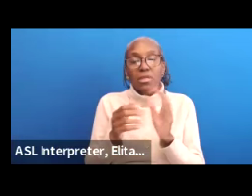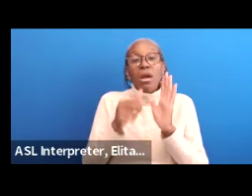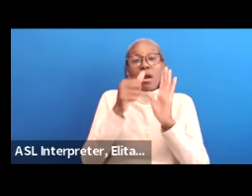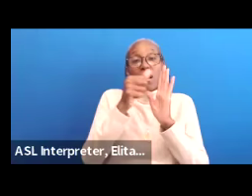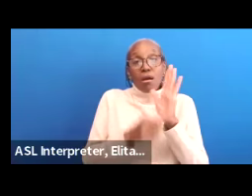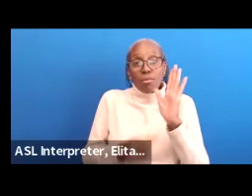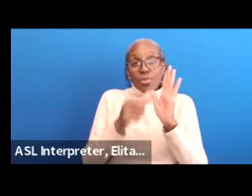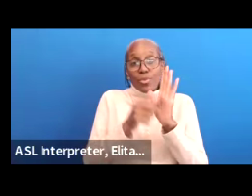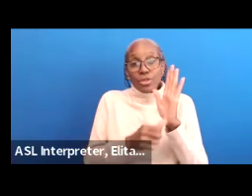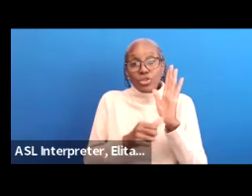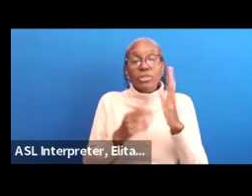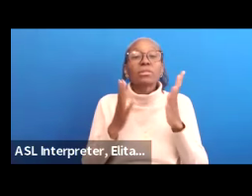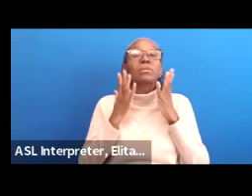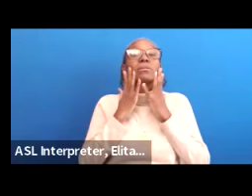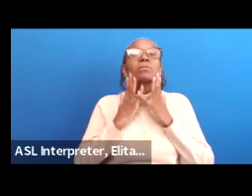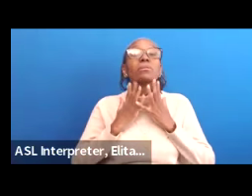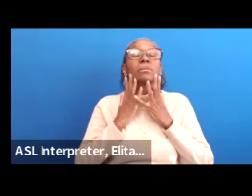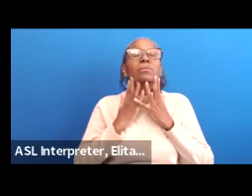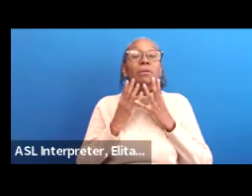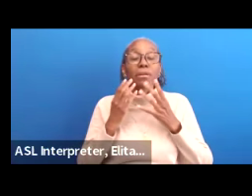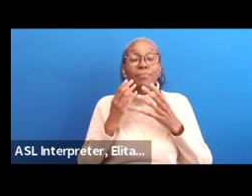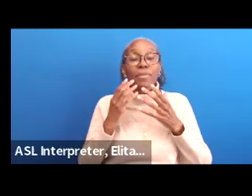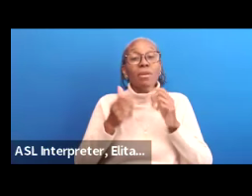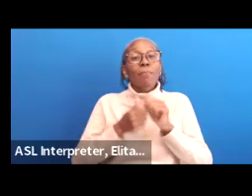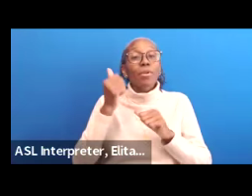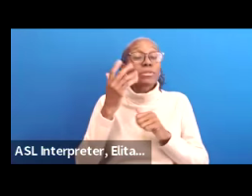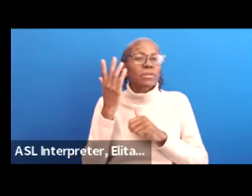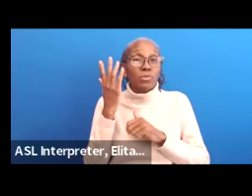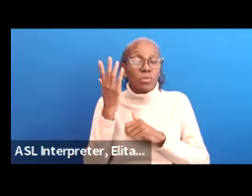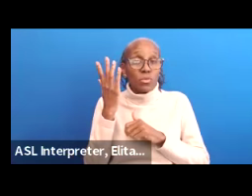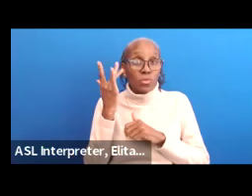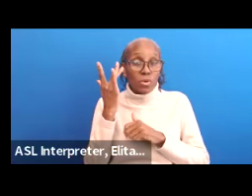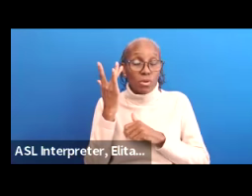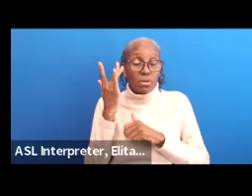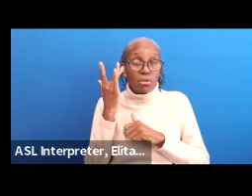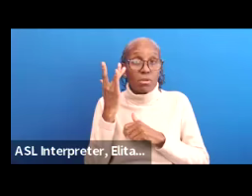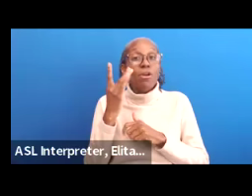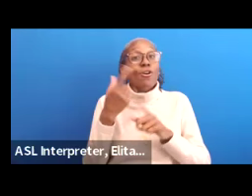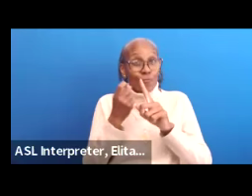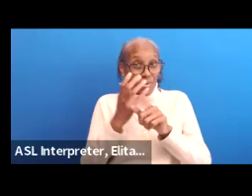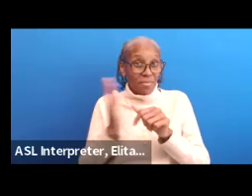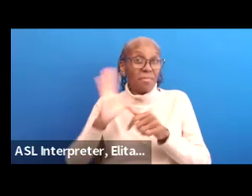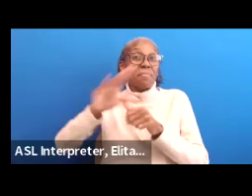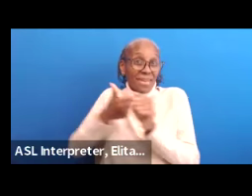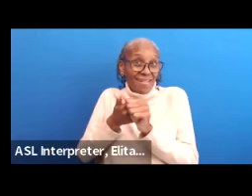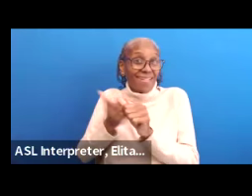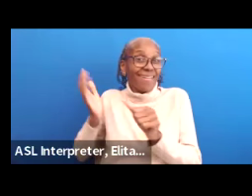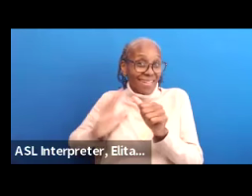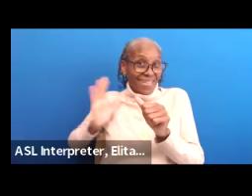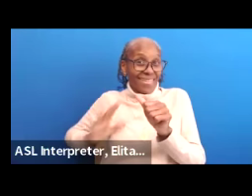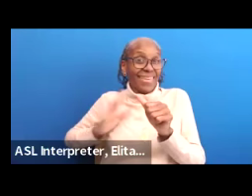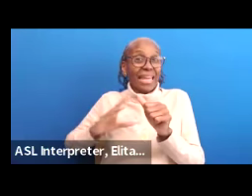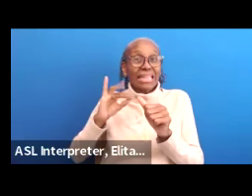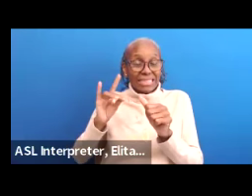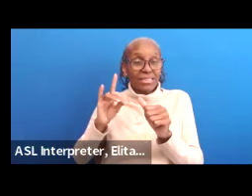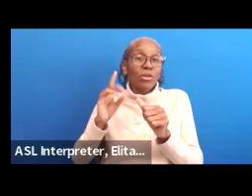the neck were primarily done from the back as well, or